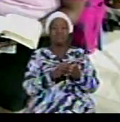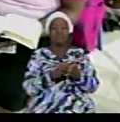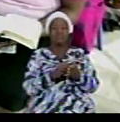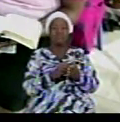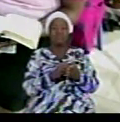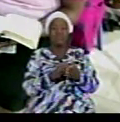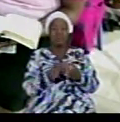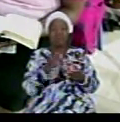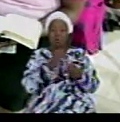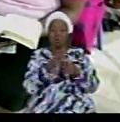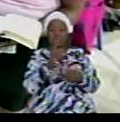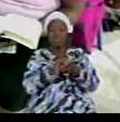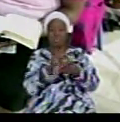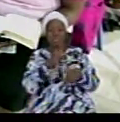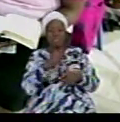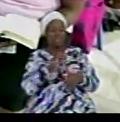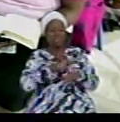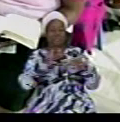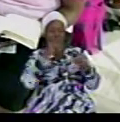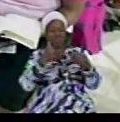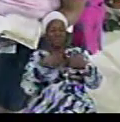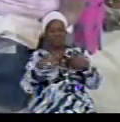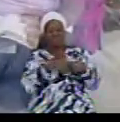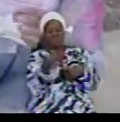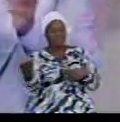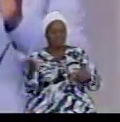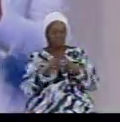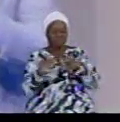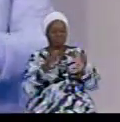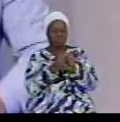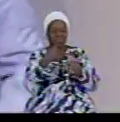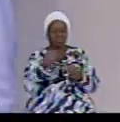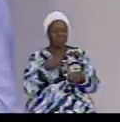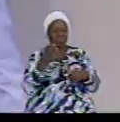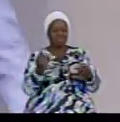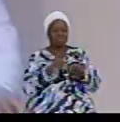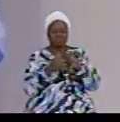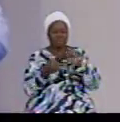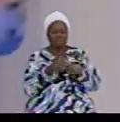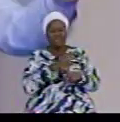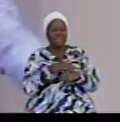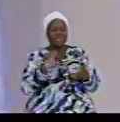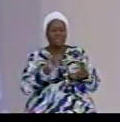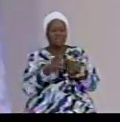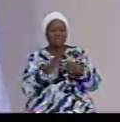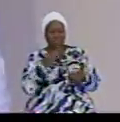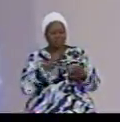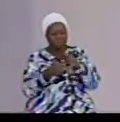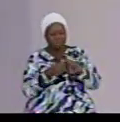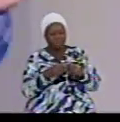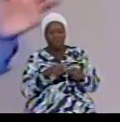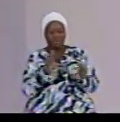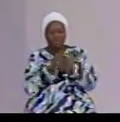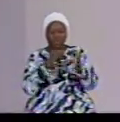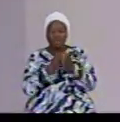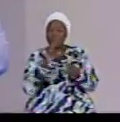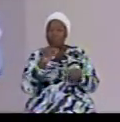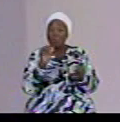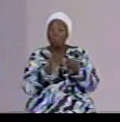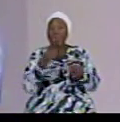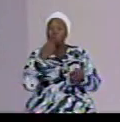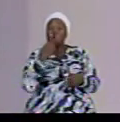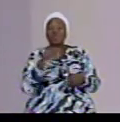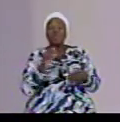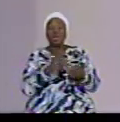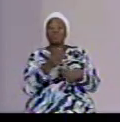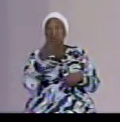it doesn't really have the weed inside. This one is technical. No more smoking and no more